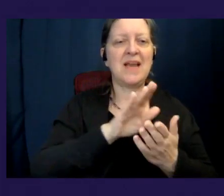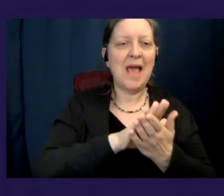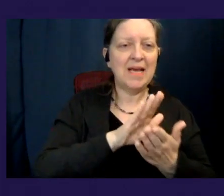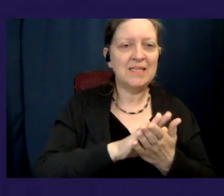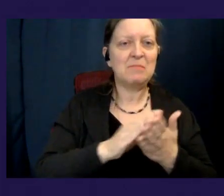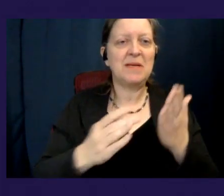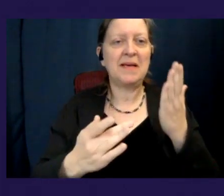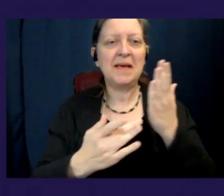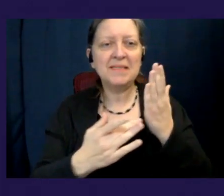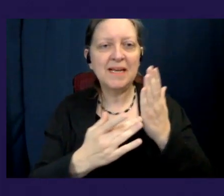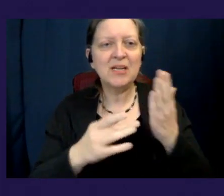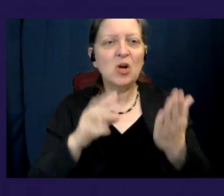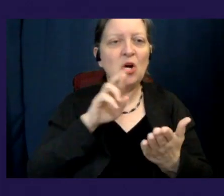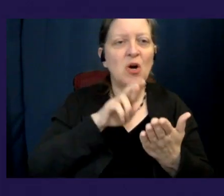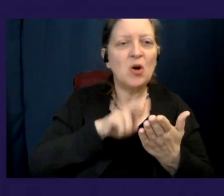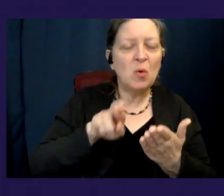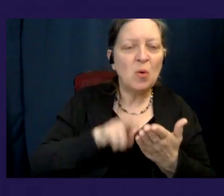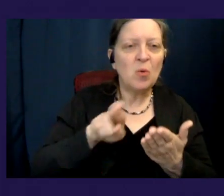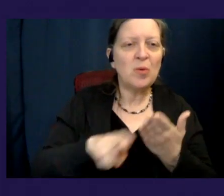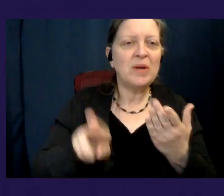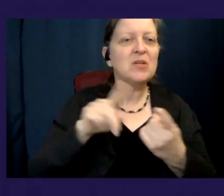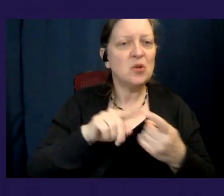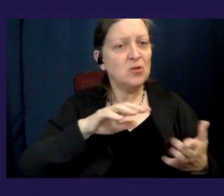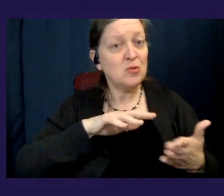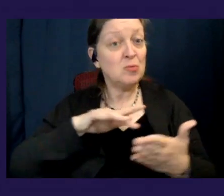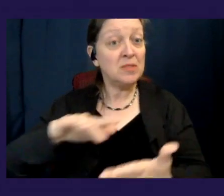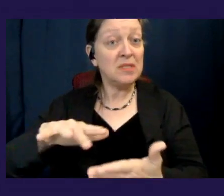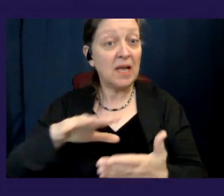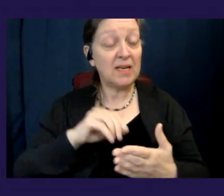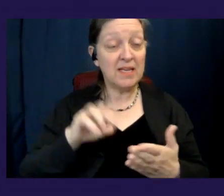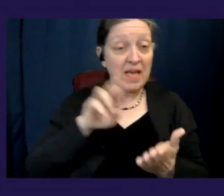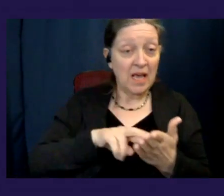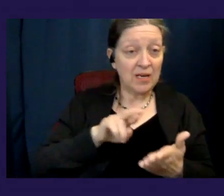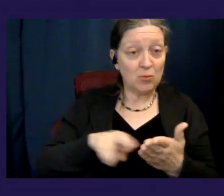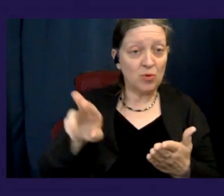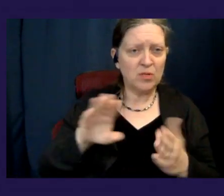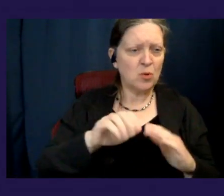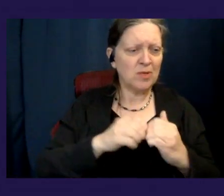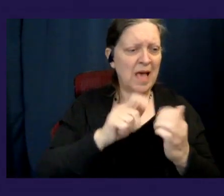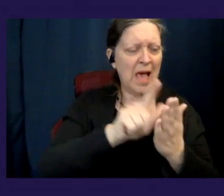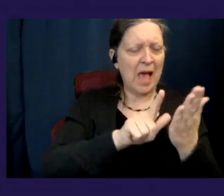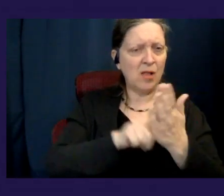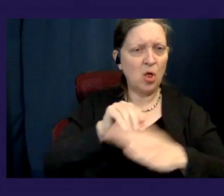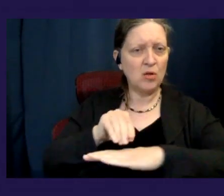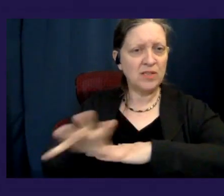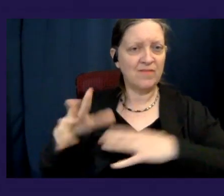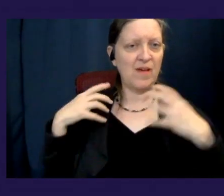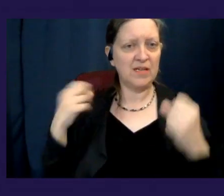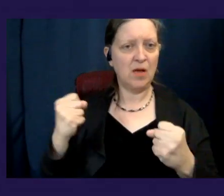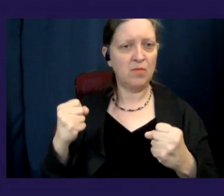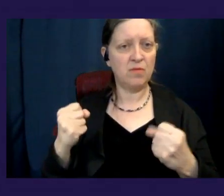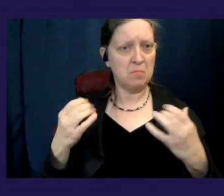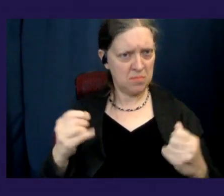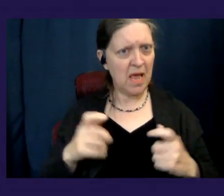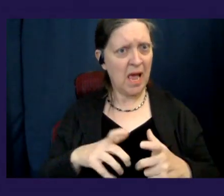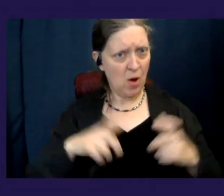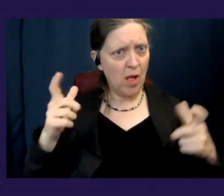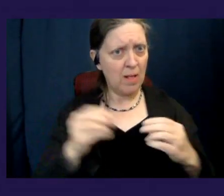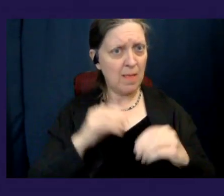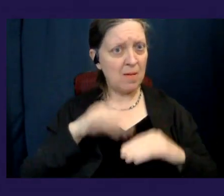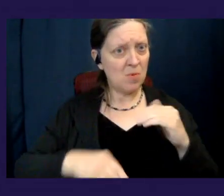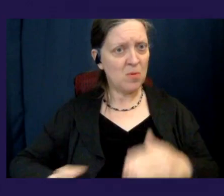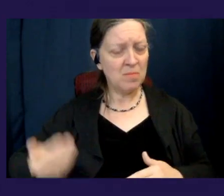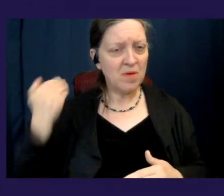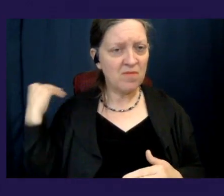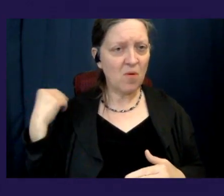study and research the effects of laws on health. And we've never had the information capacity, the network capacity